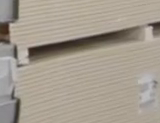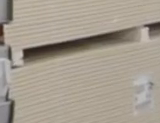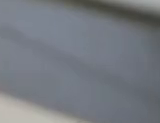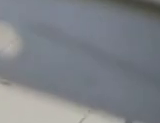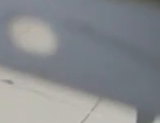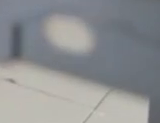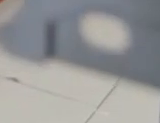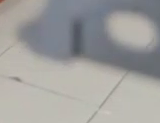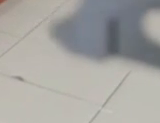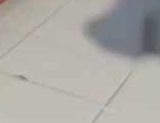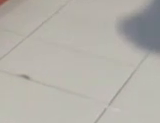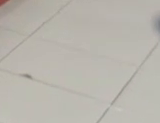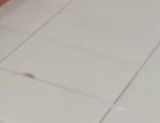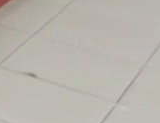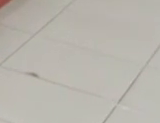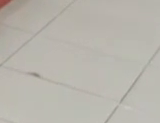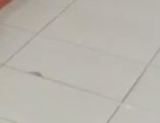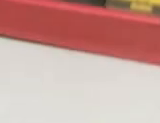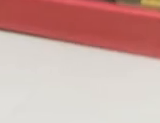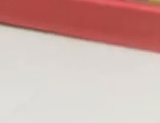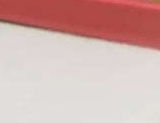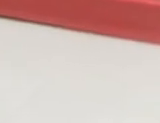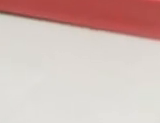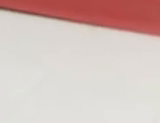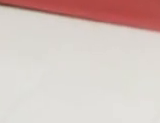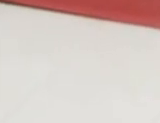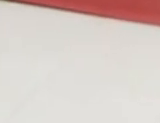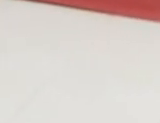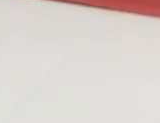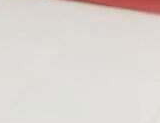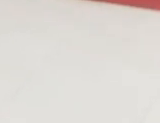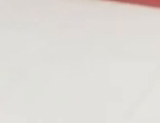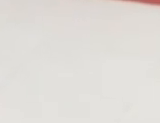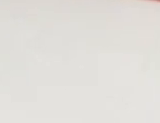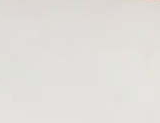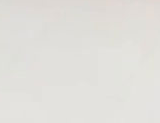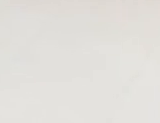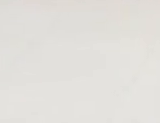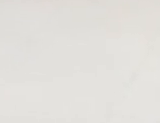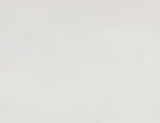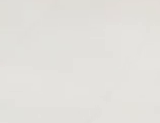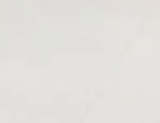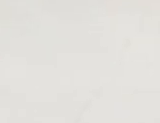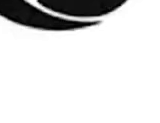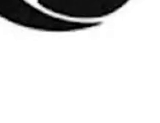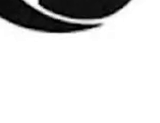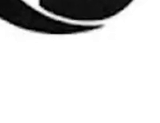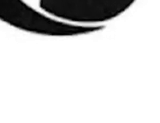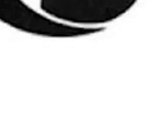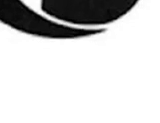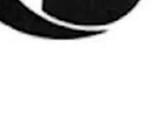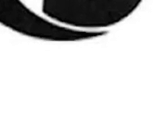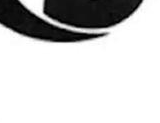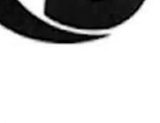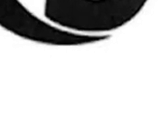metal stud, and a whole array of bulk construction products where you can expect the same high level of service that you have been receiving at CBS Bahamas. We originally